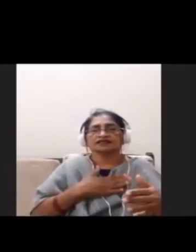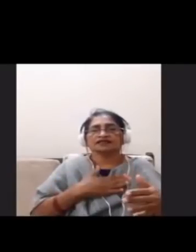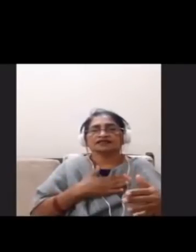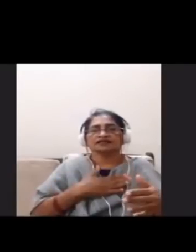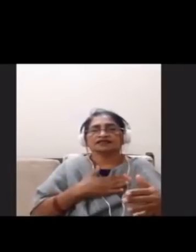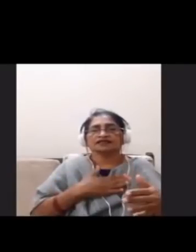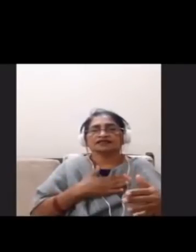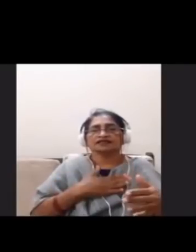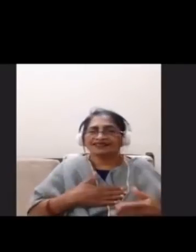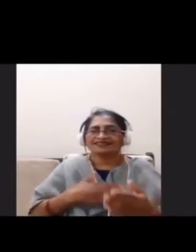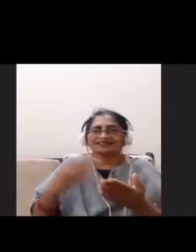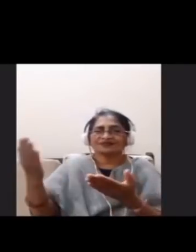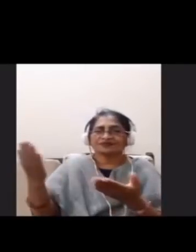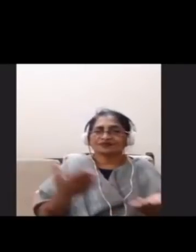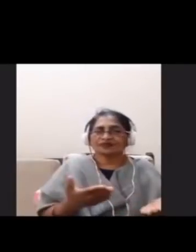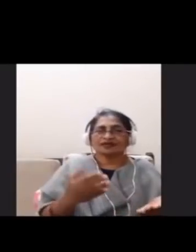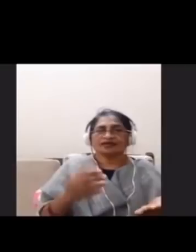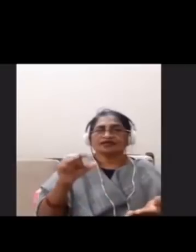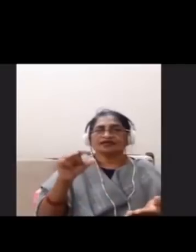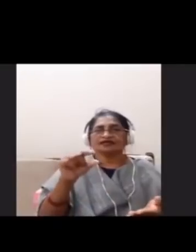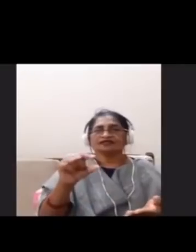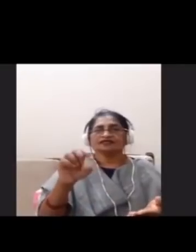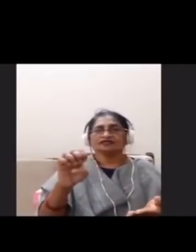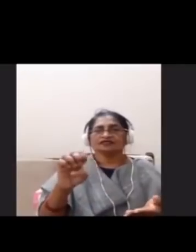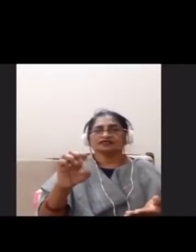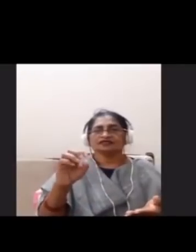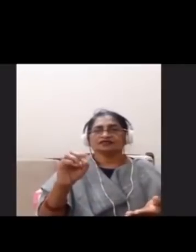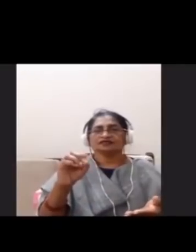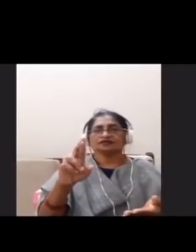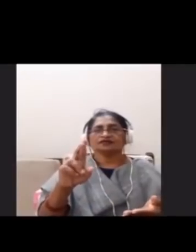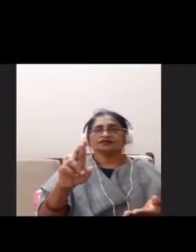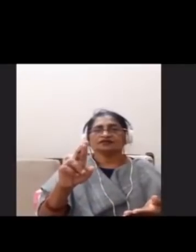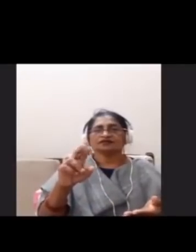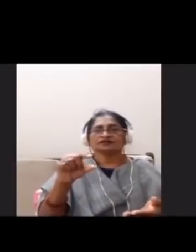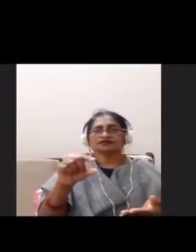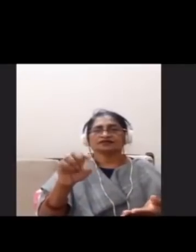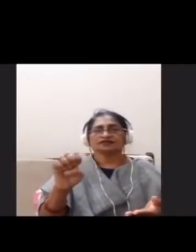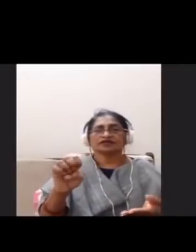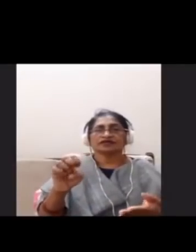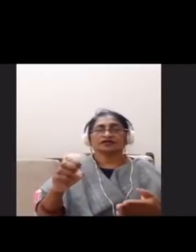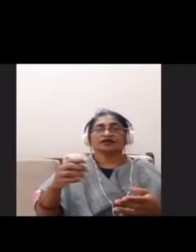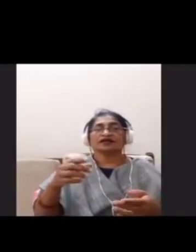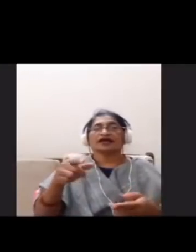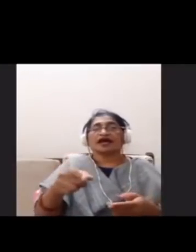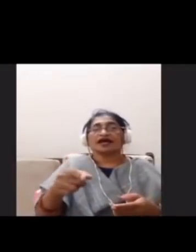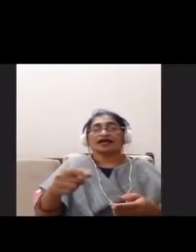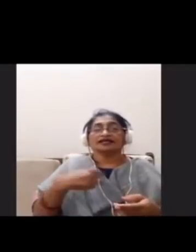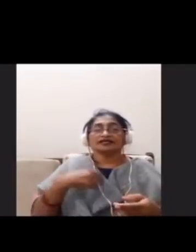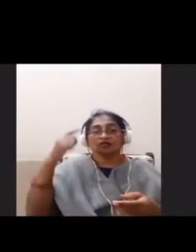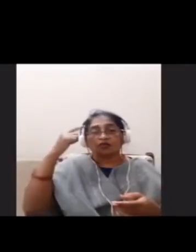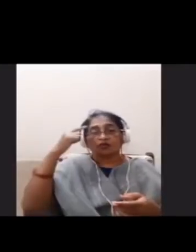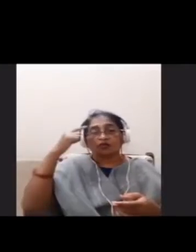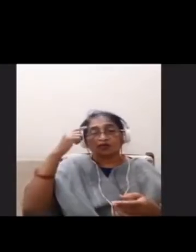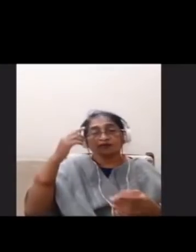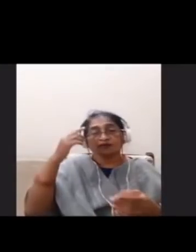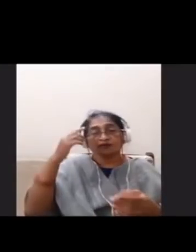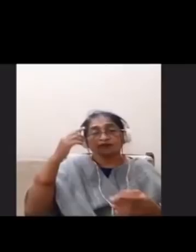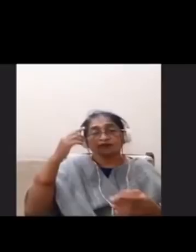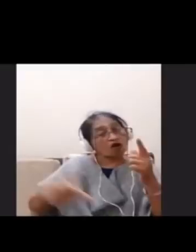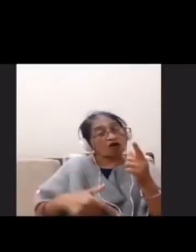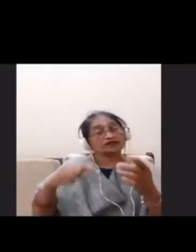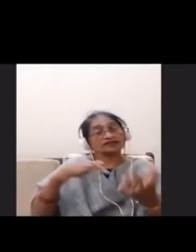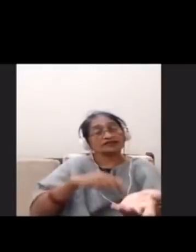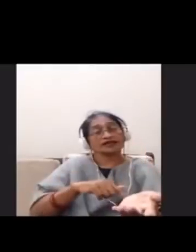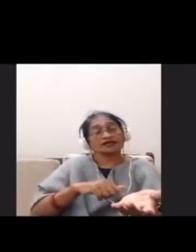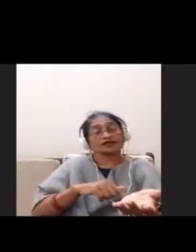welcome Mr. George Abraham. I've known Mr. George for quite a long time now. And Mr. George Abraham